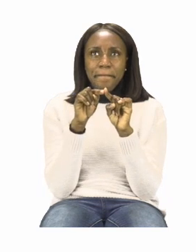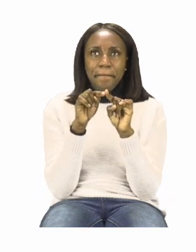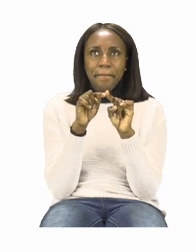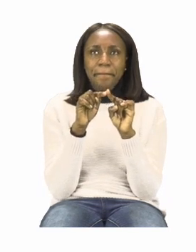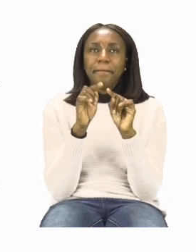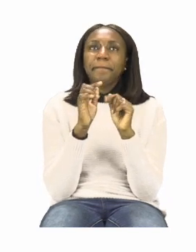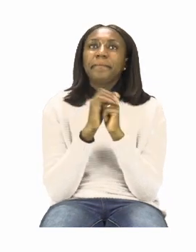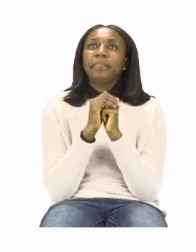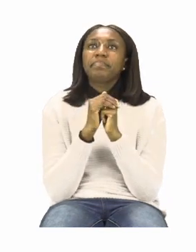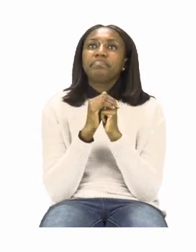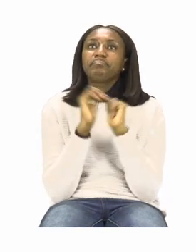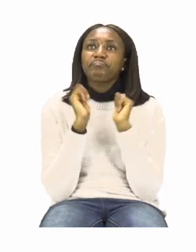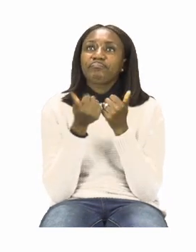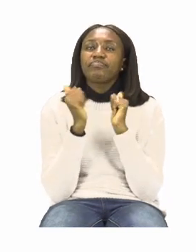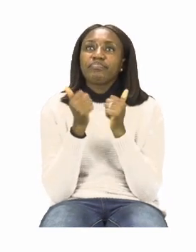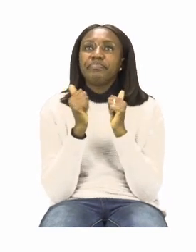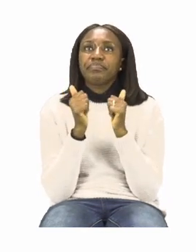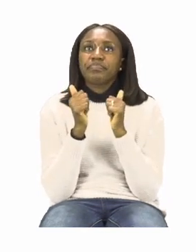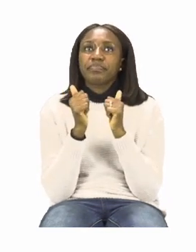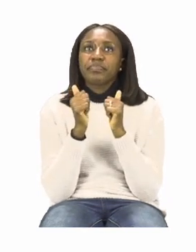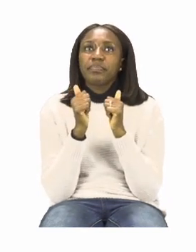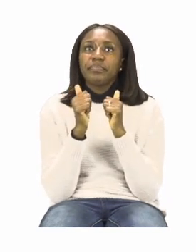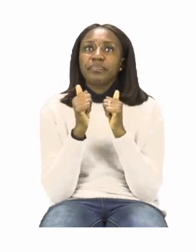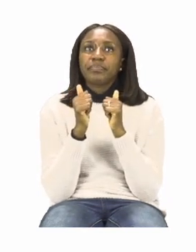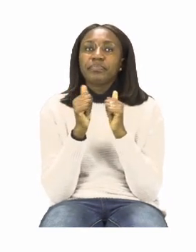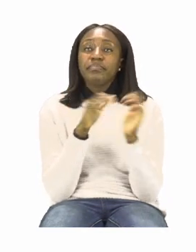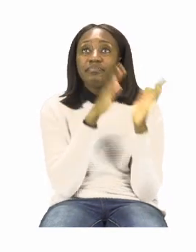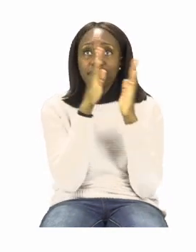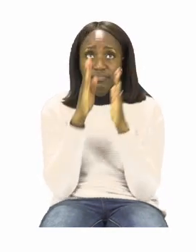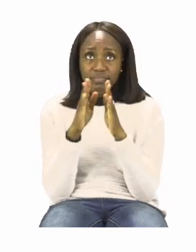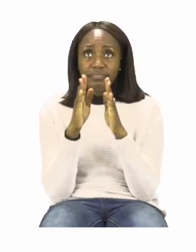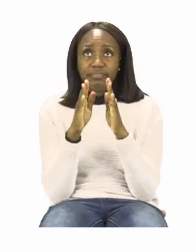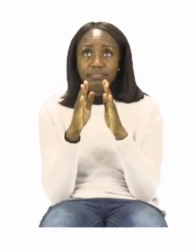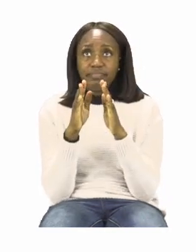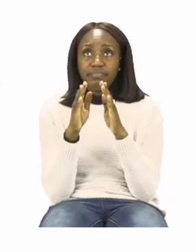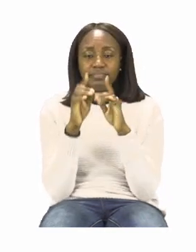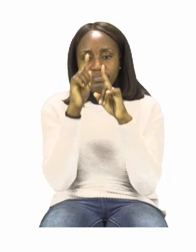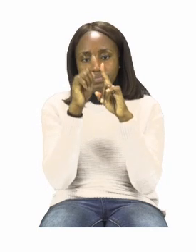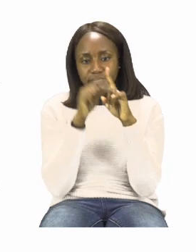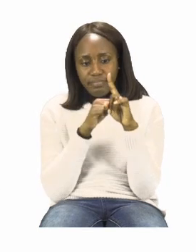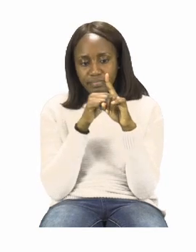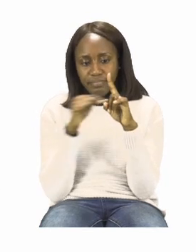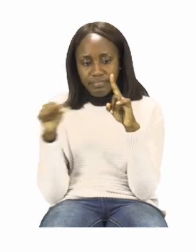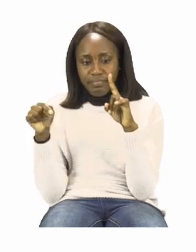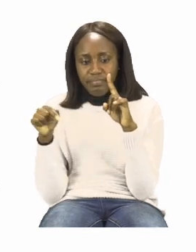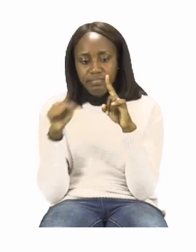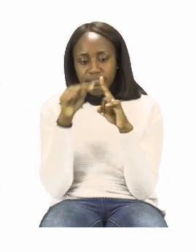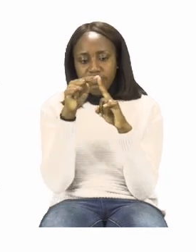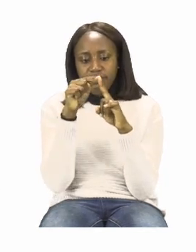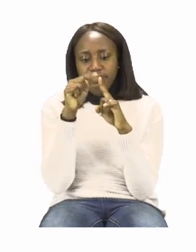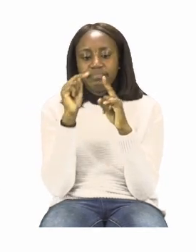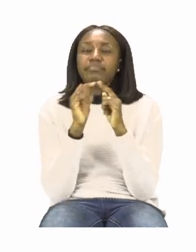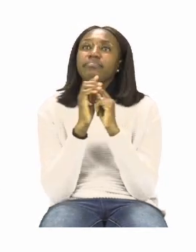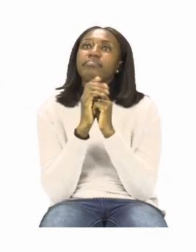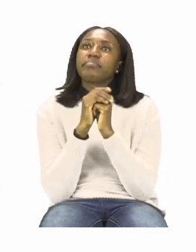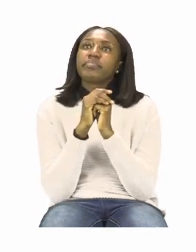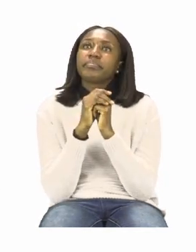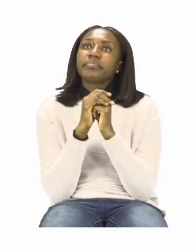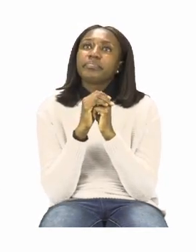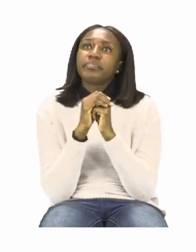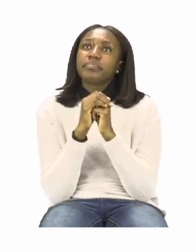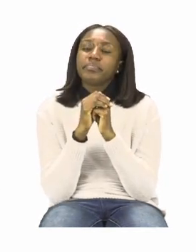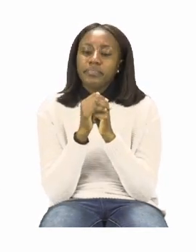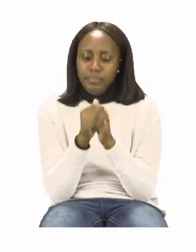Good job. Now after this square, what shape do you need next